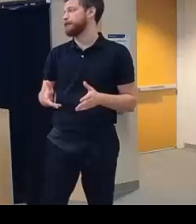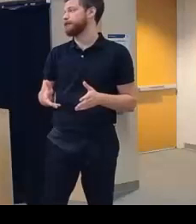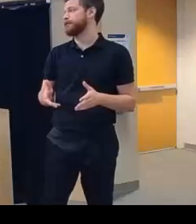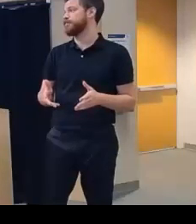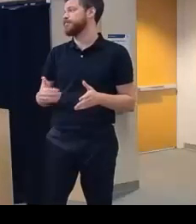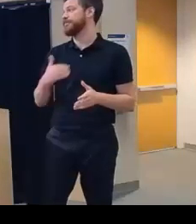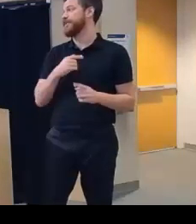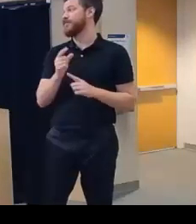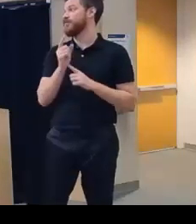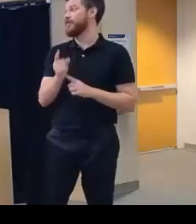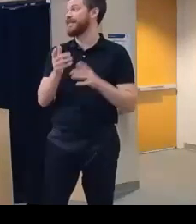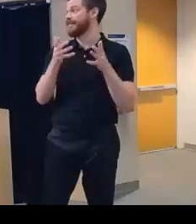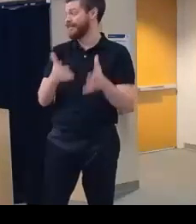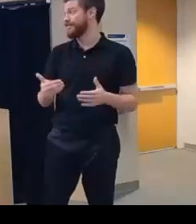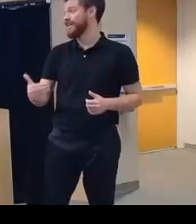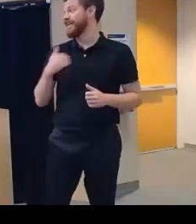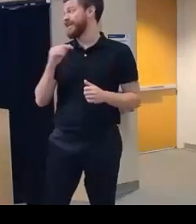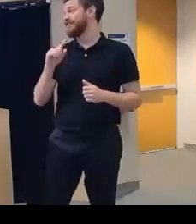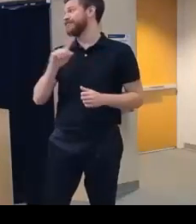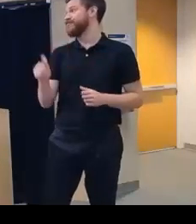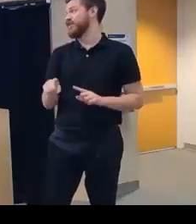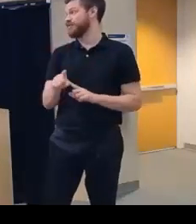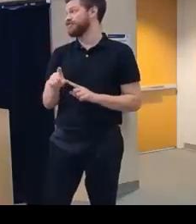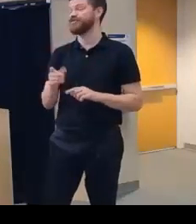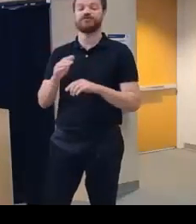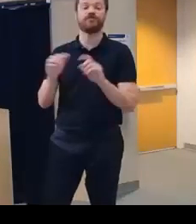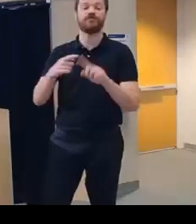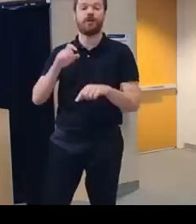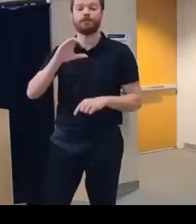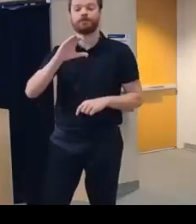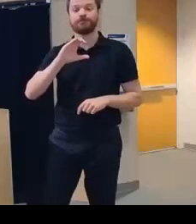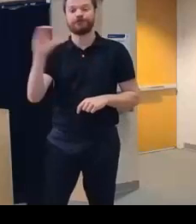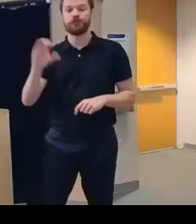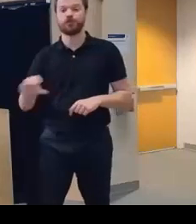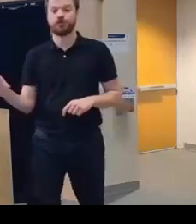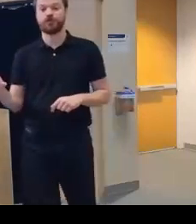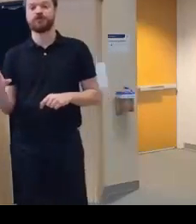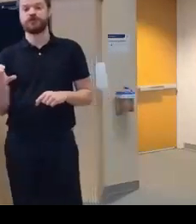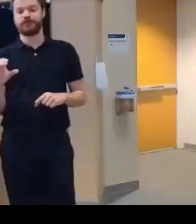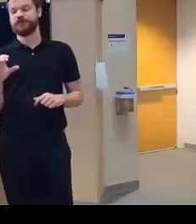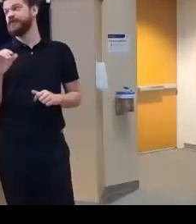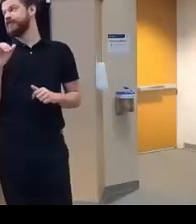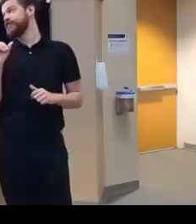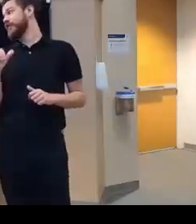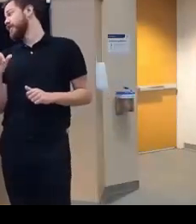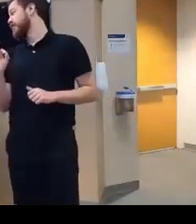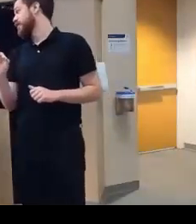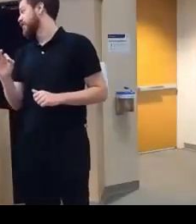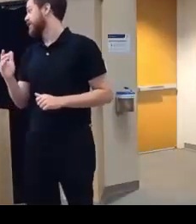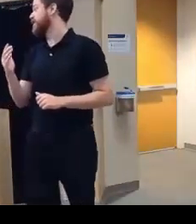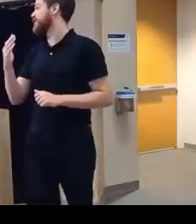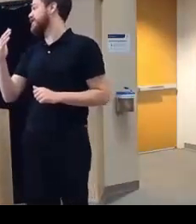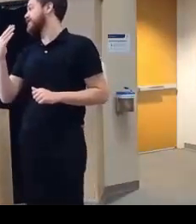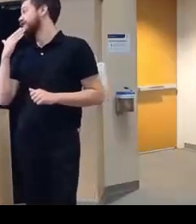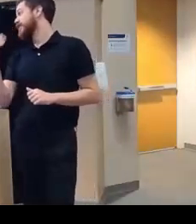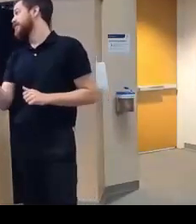in the 1 minute we have left, we have a question on the, on Zoom, and this is, thank you. First of all, this was